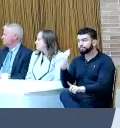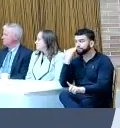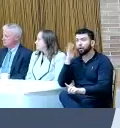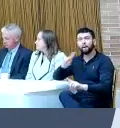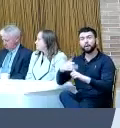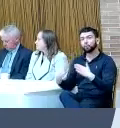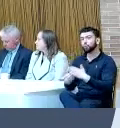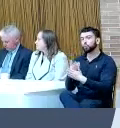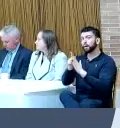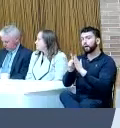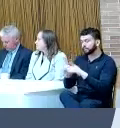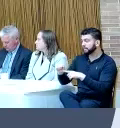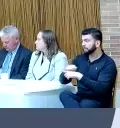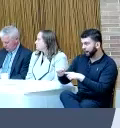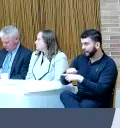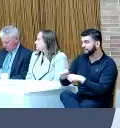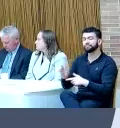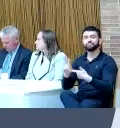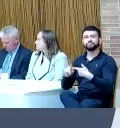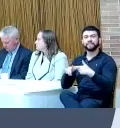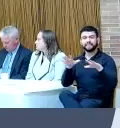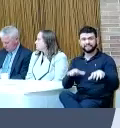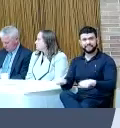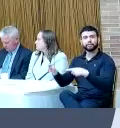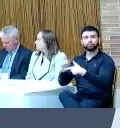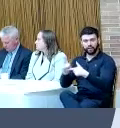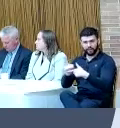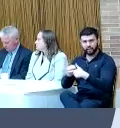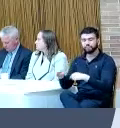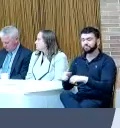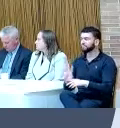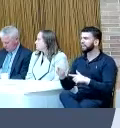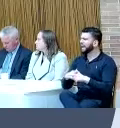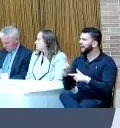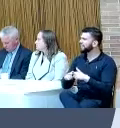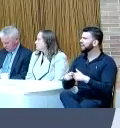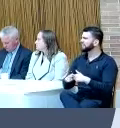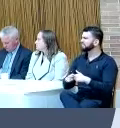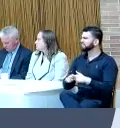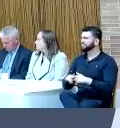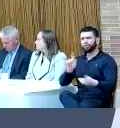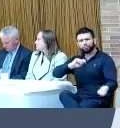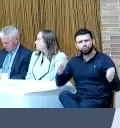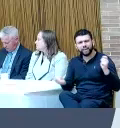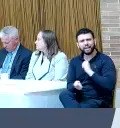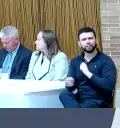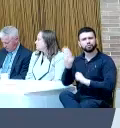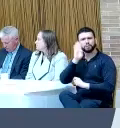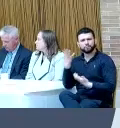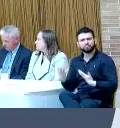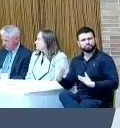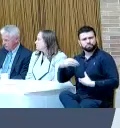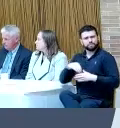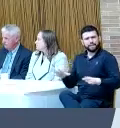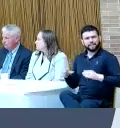practices we can do our required training and we can embrace the change because markets